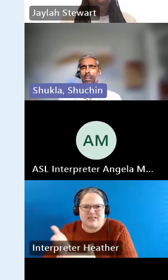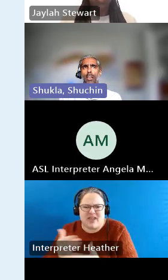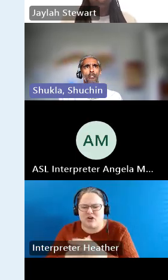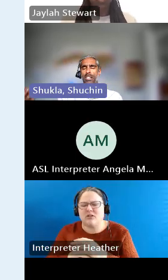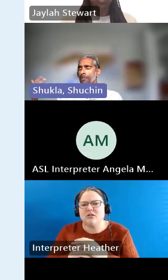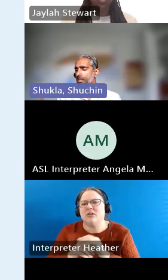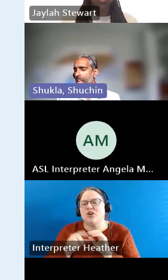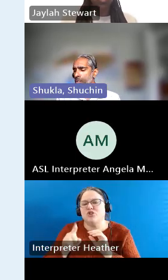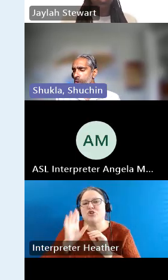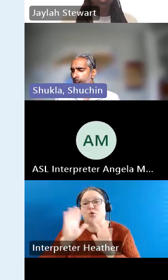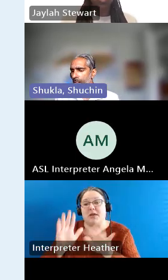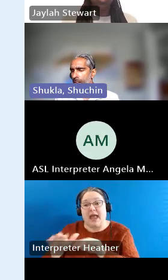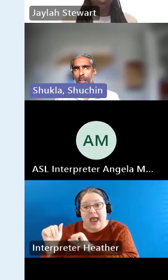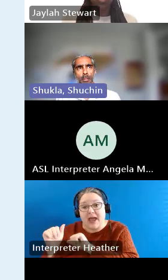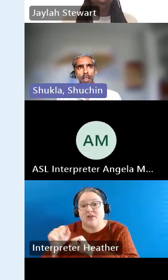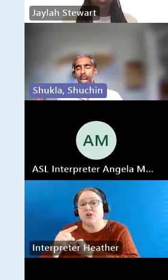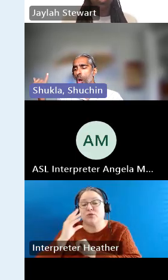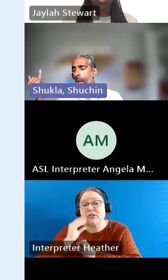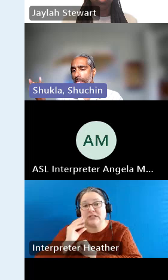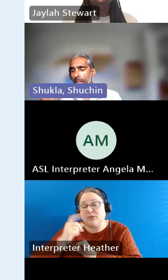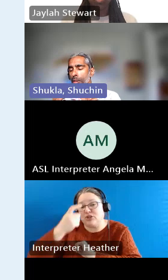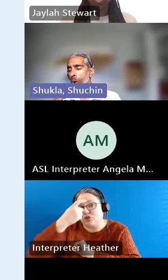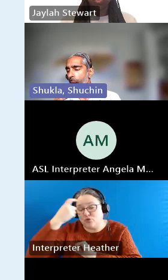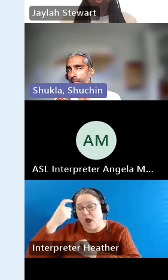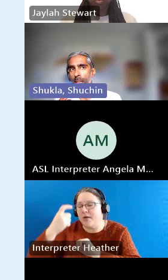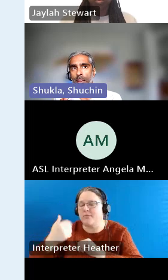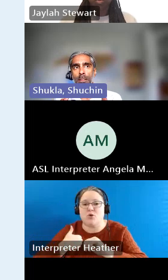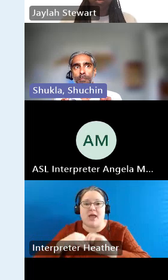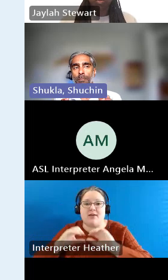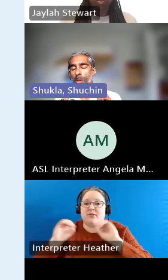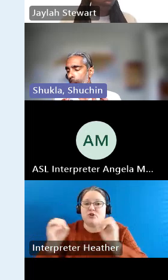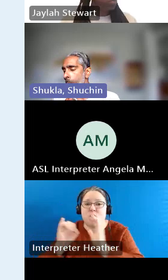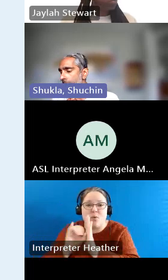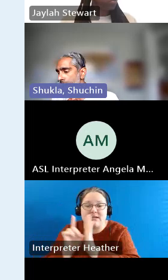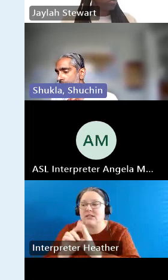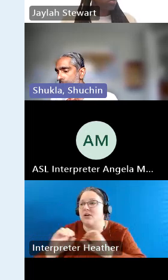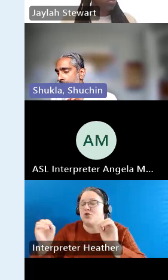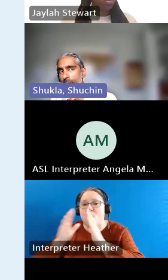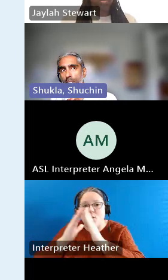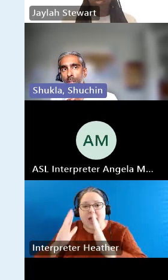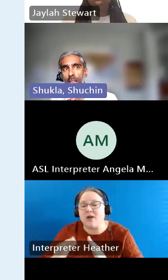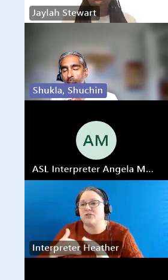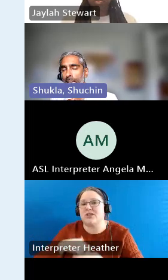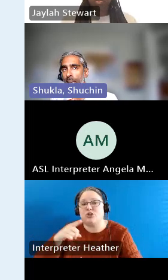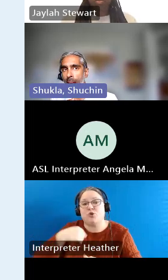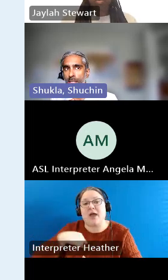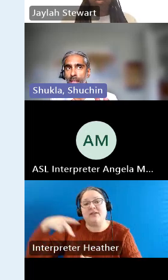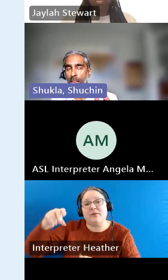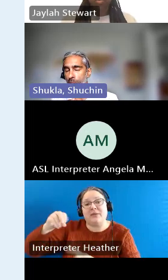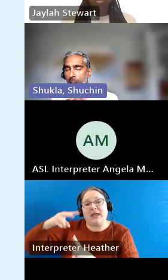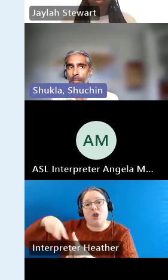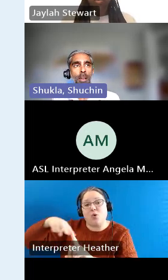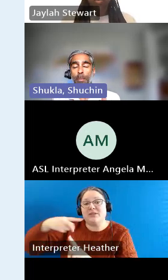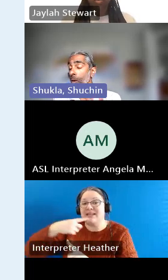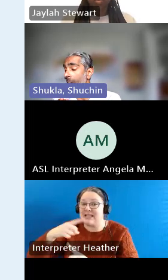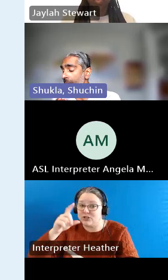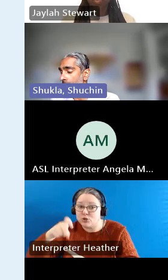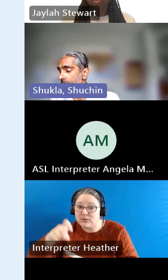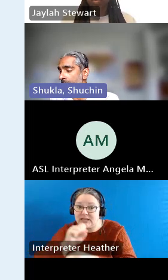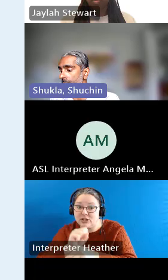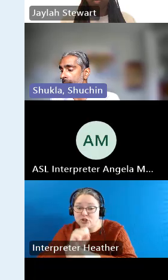So you're out, you've experienced a lot of trauma, you got no ID, no housing, you got a probation officer that says you need an ID and housing and a